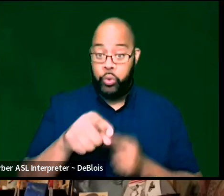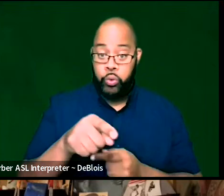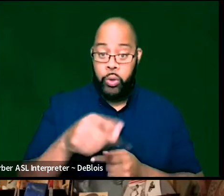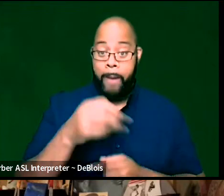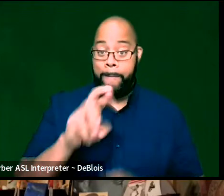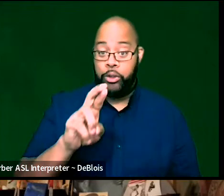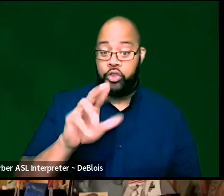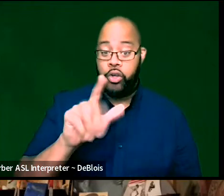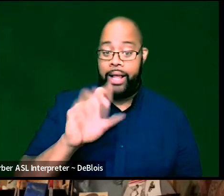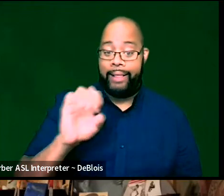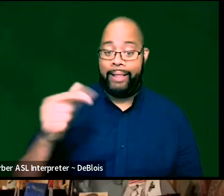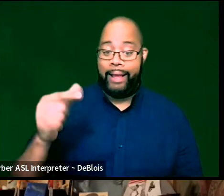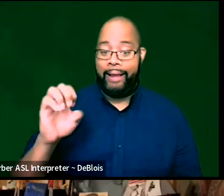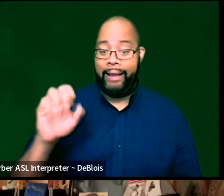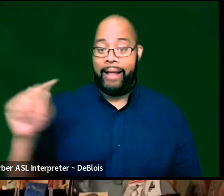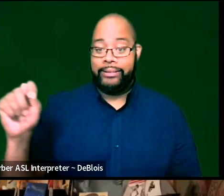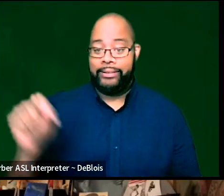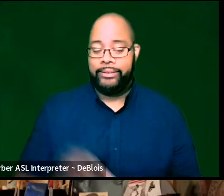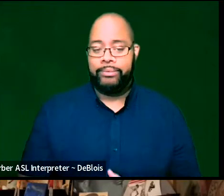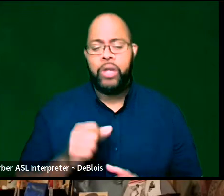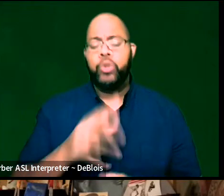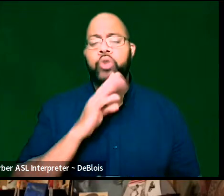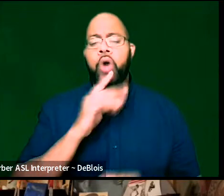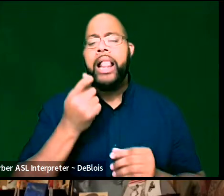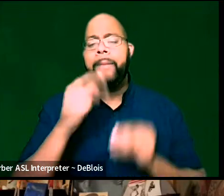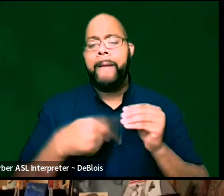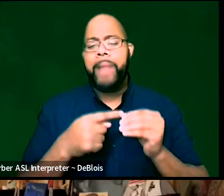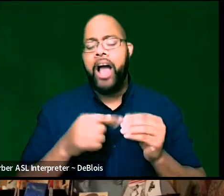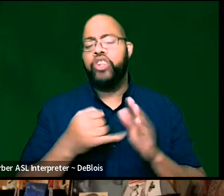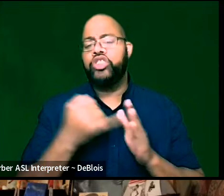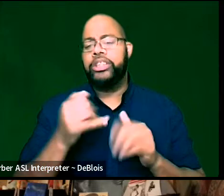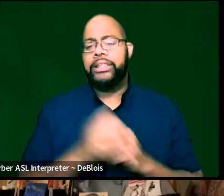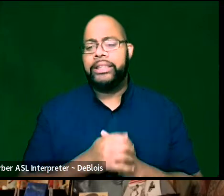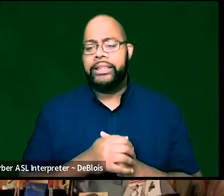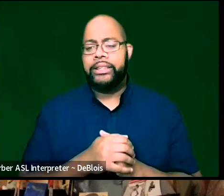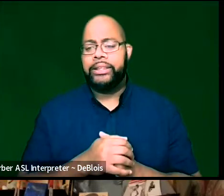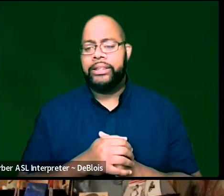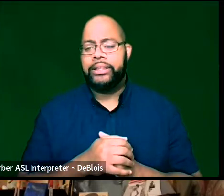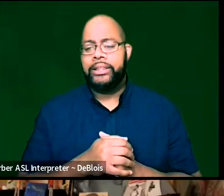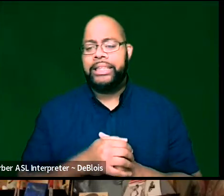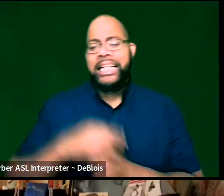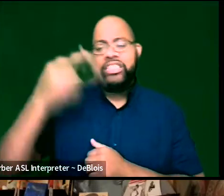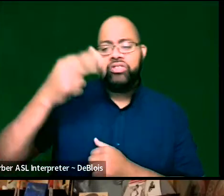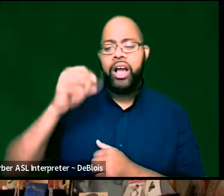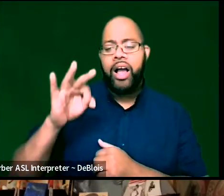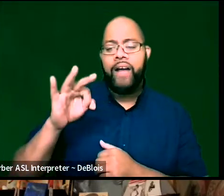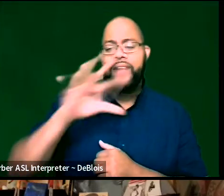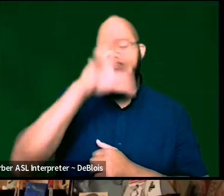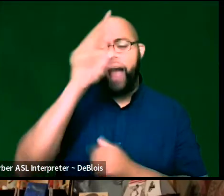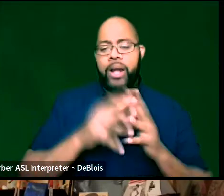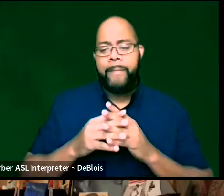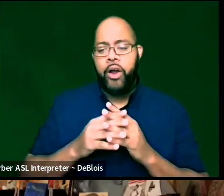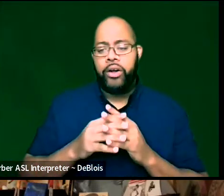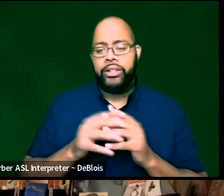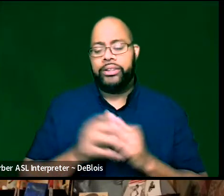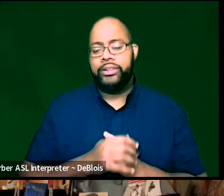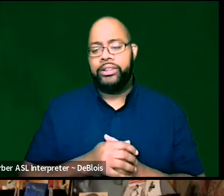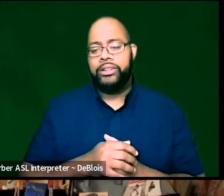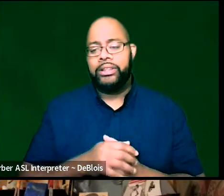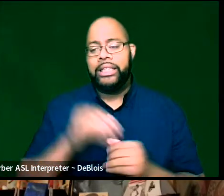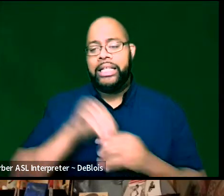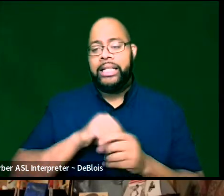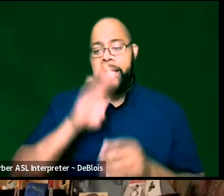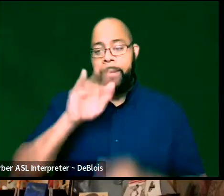Mr. Leggett. Can you talk a little bit just about the history of African Americans in